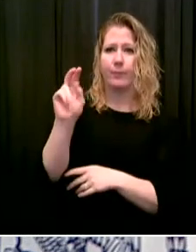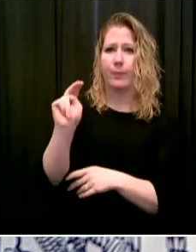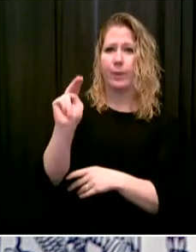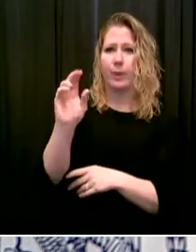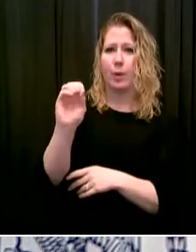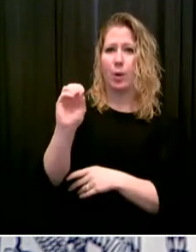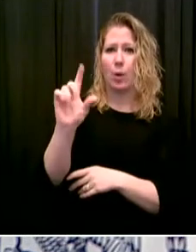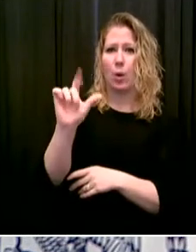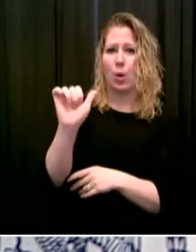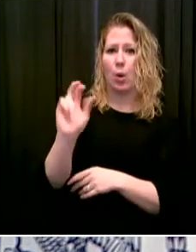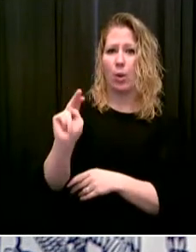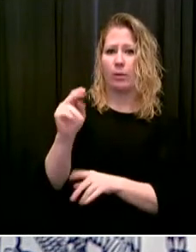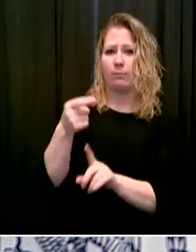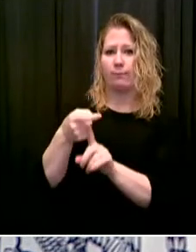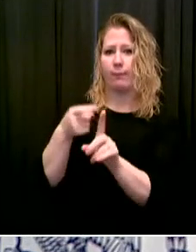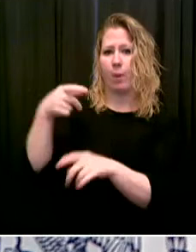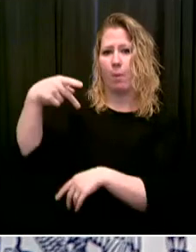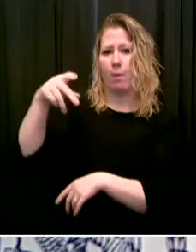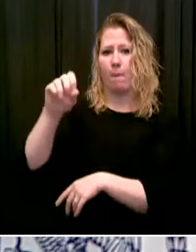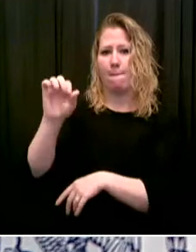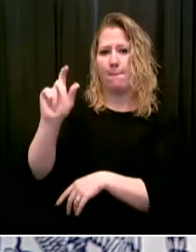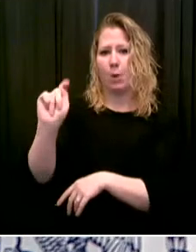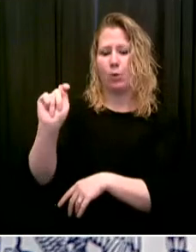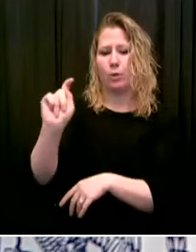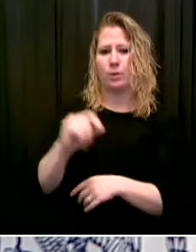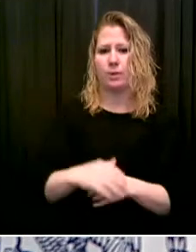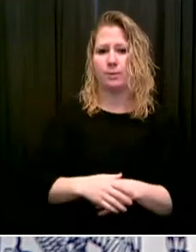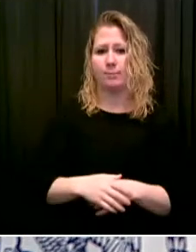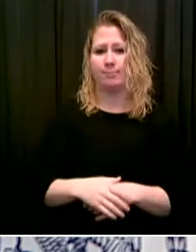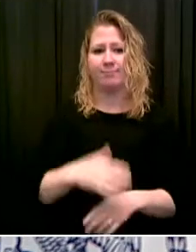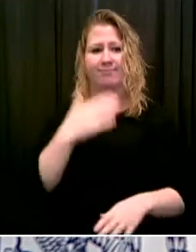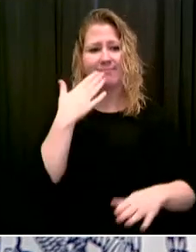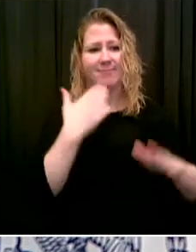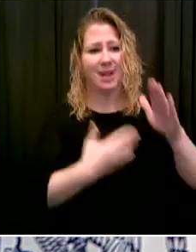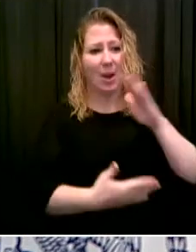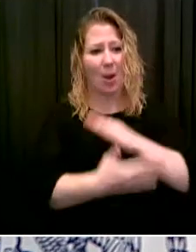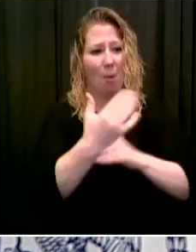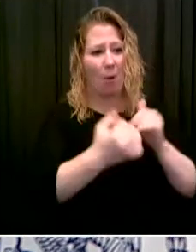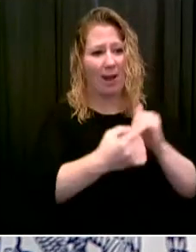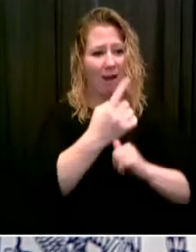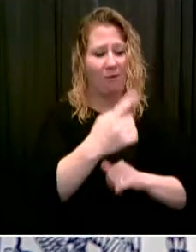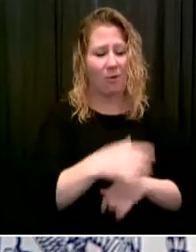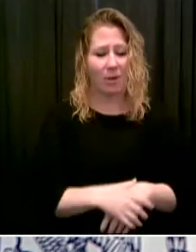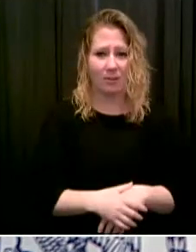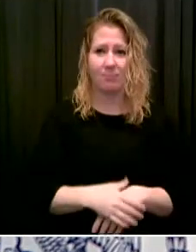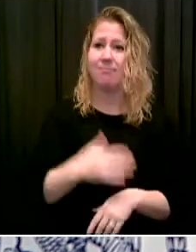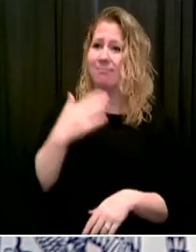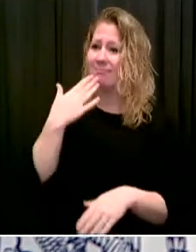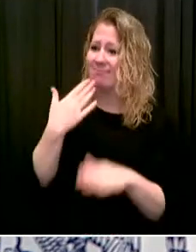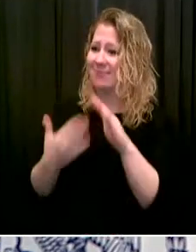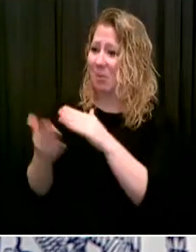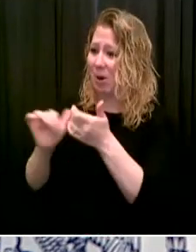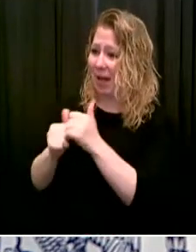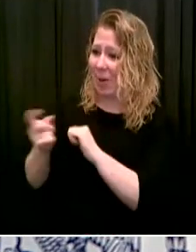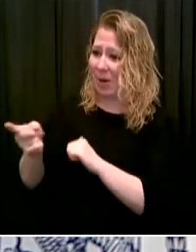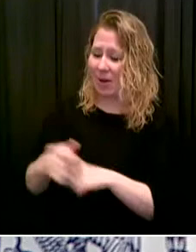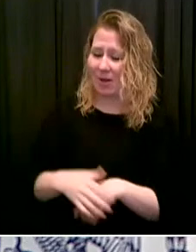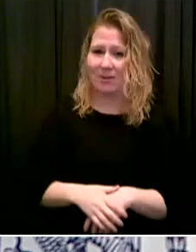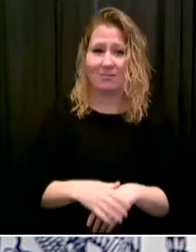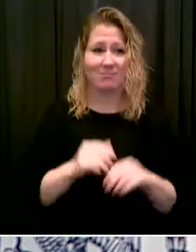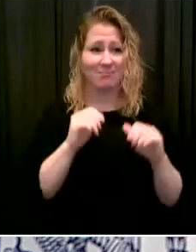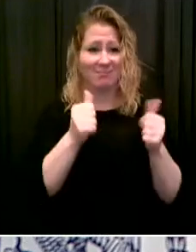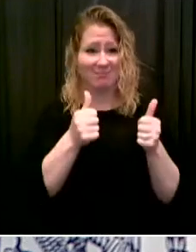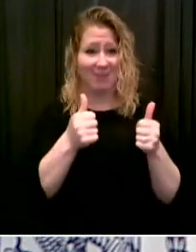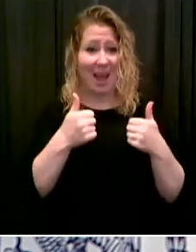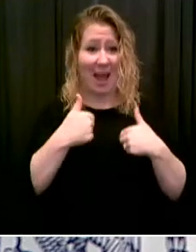Good morning, everybody. Good morning, Nolan. How you doing? I'm doing all right, Mr. Mayor. How are you? Good. I had some extra coffee this morning in